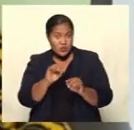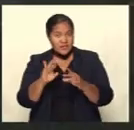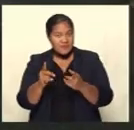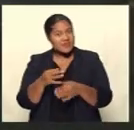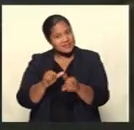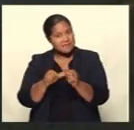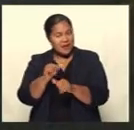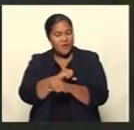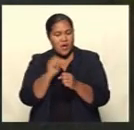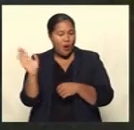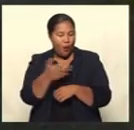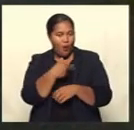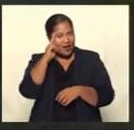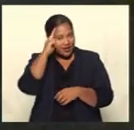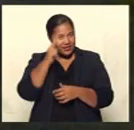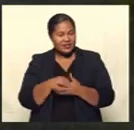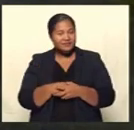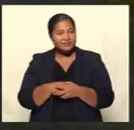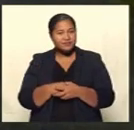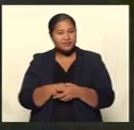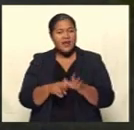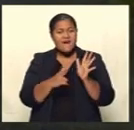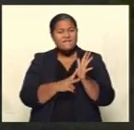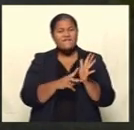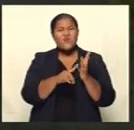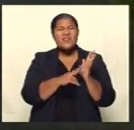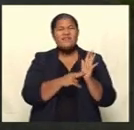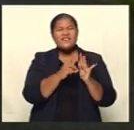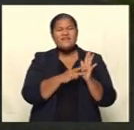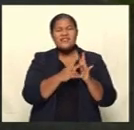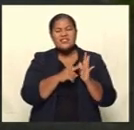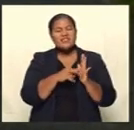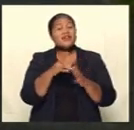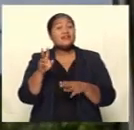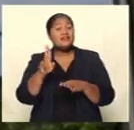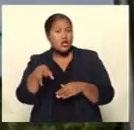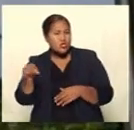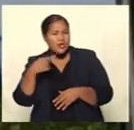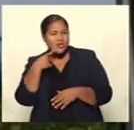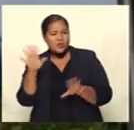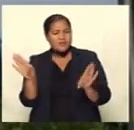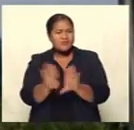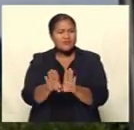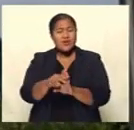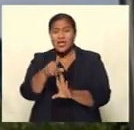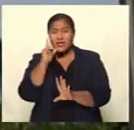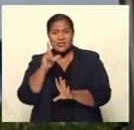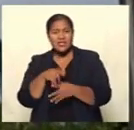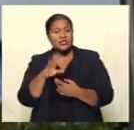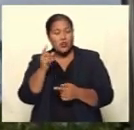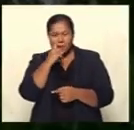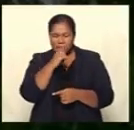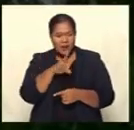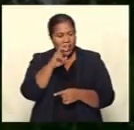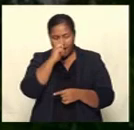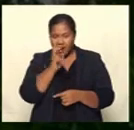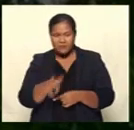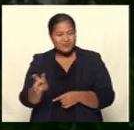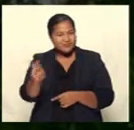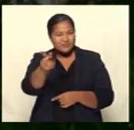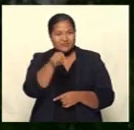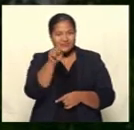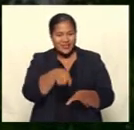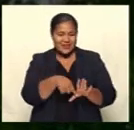nation. Vunivivi Nosori was locked down yesterday, and residents have also stopped all movement within the